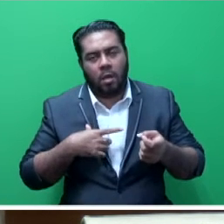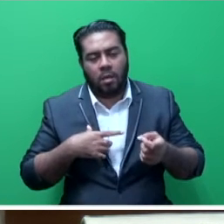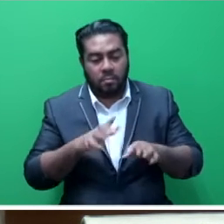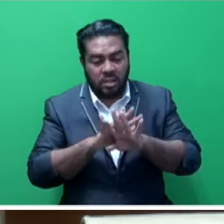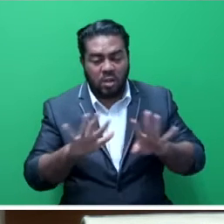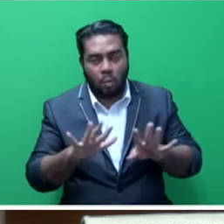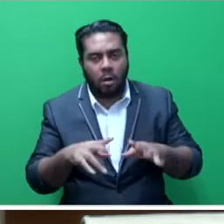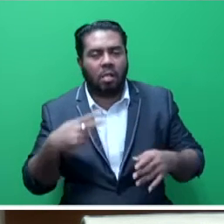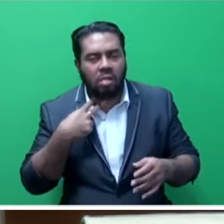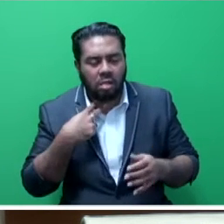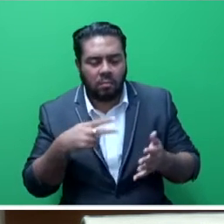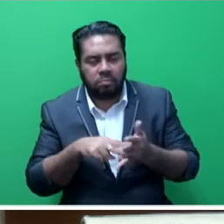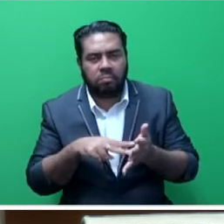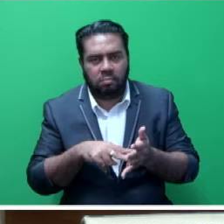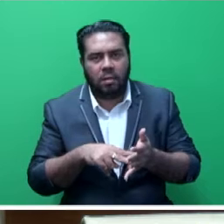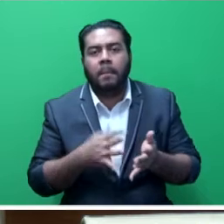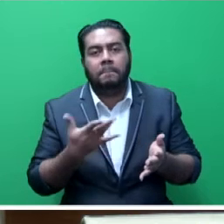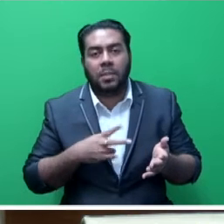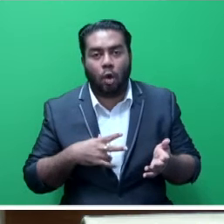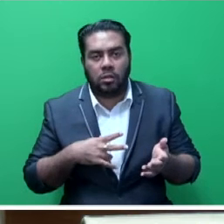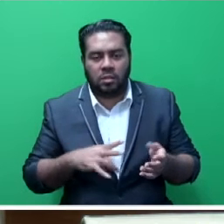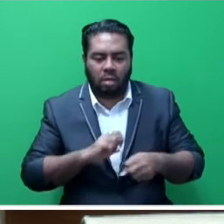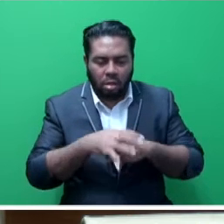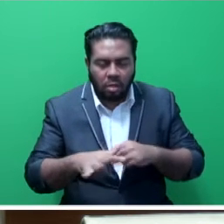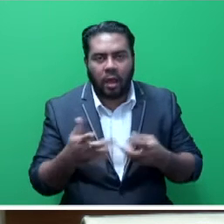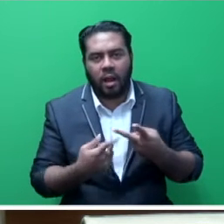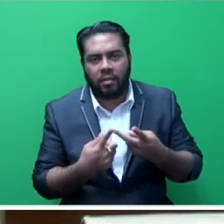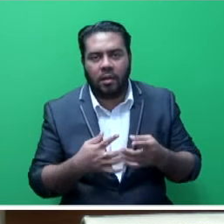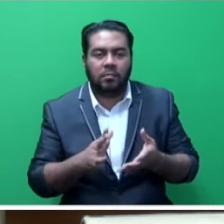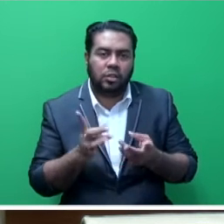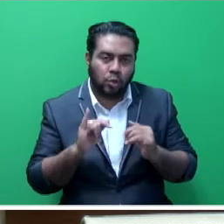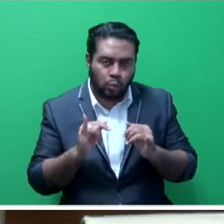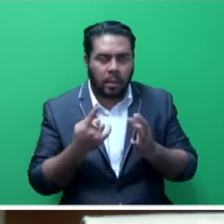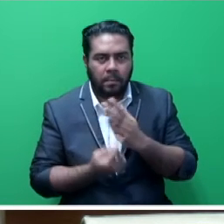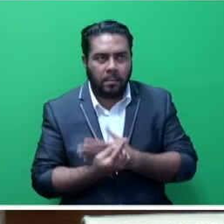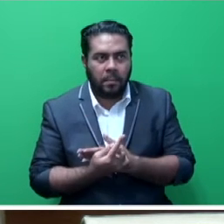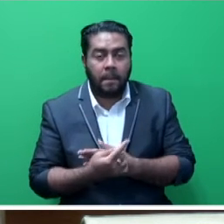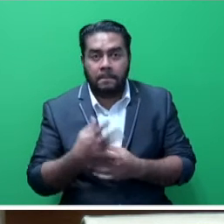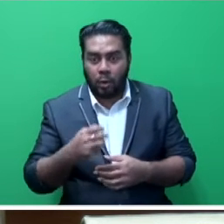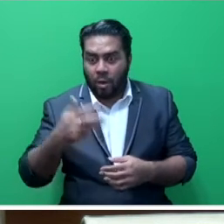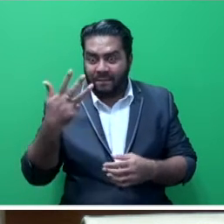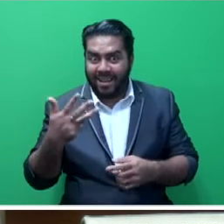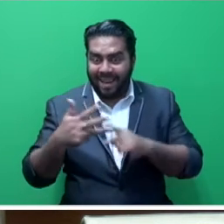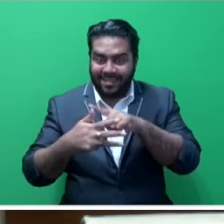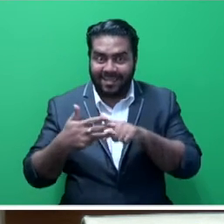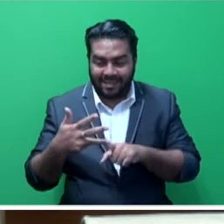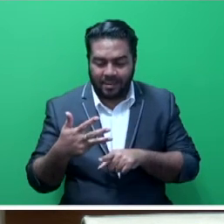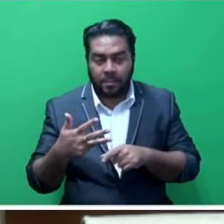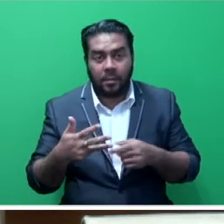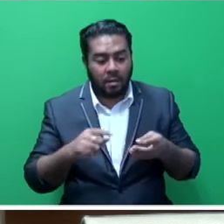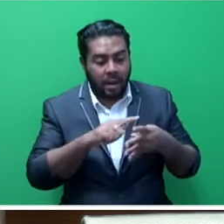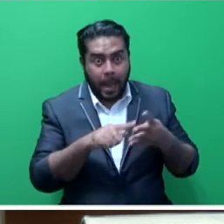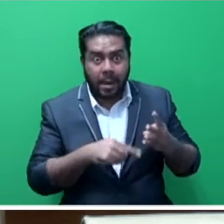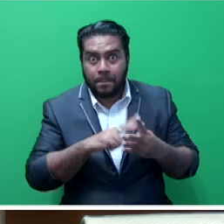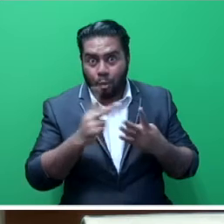we engaged at 9 sites. Out of the 9 sites, we completed 6 sites.